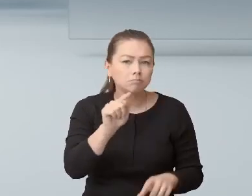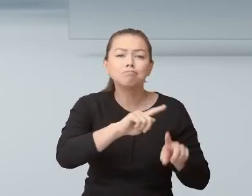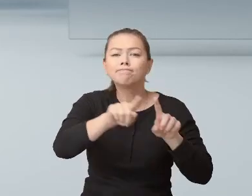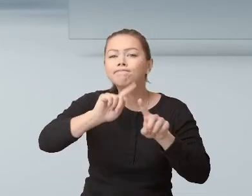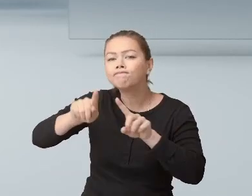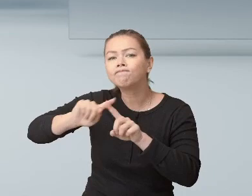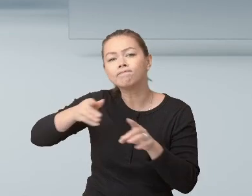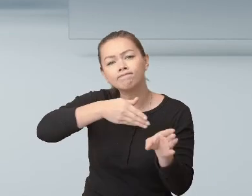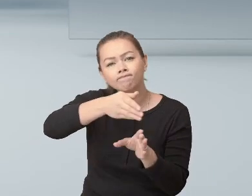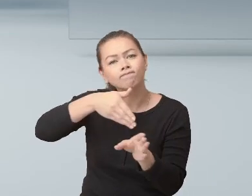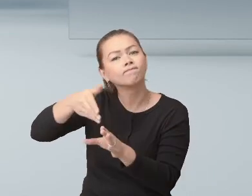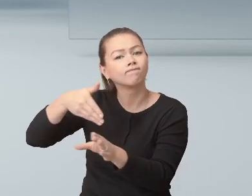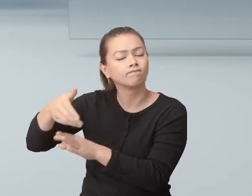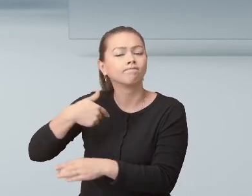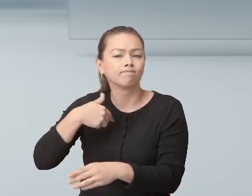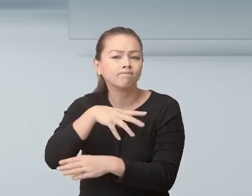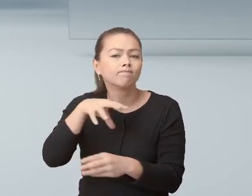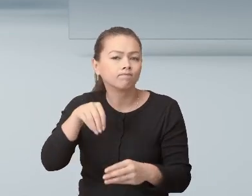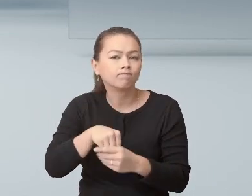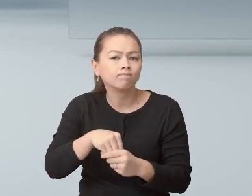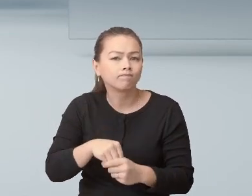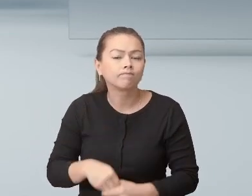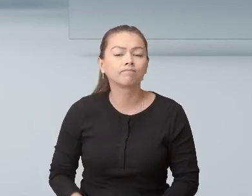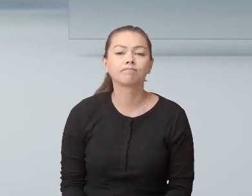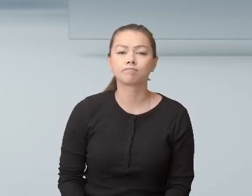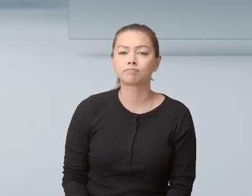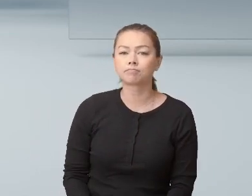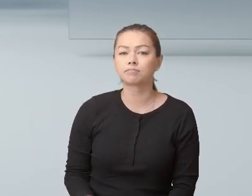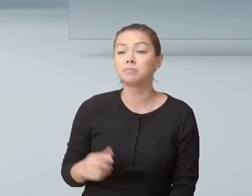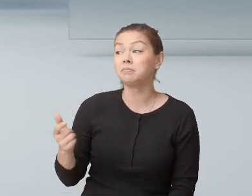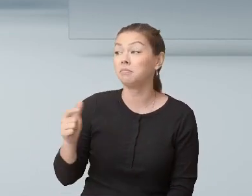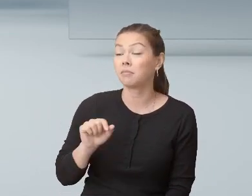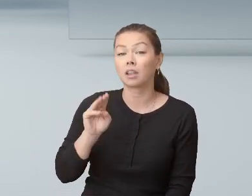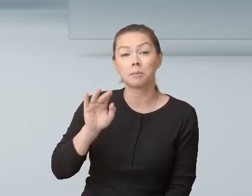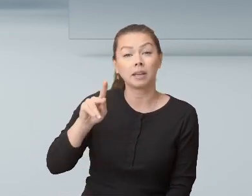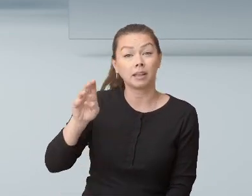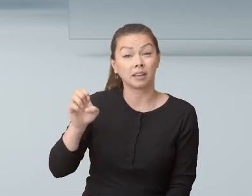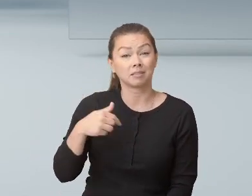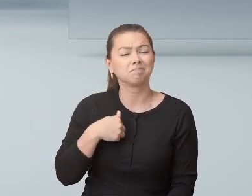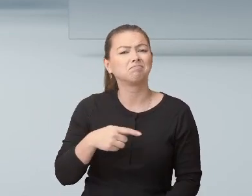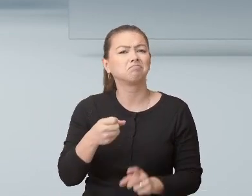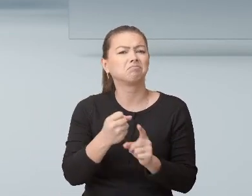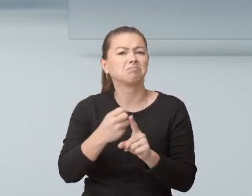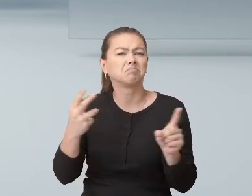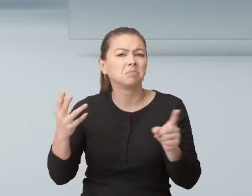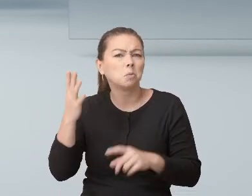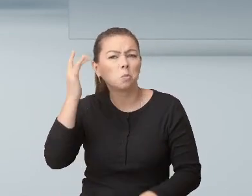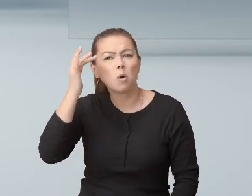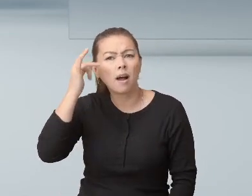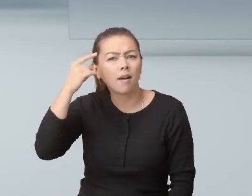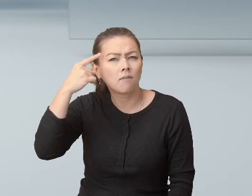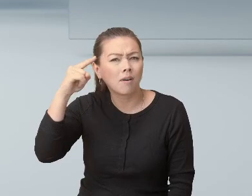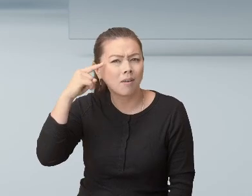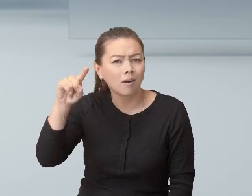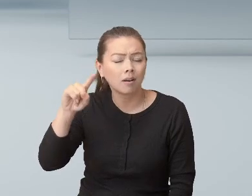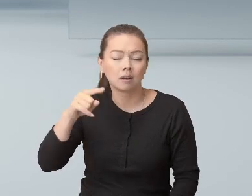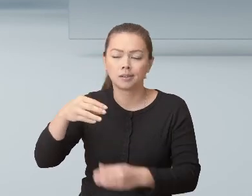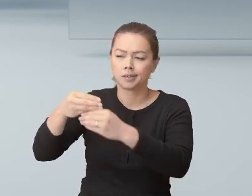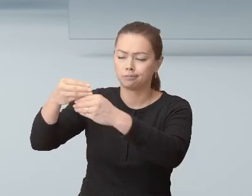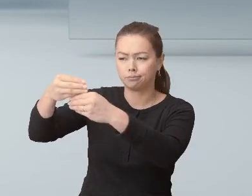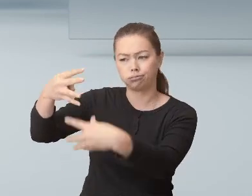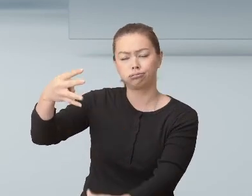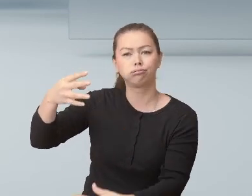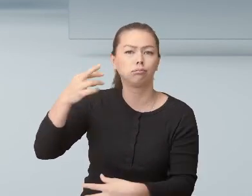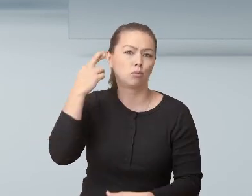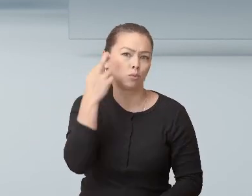All right, so let's talk about why are we here. So there are several reasons why it makes sense to come off of an on-premise solution. And by